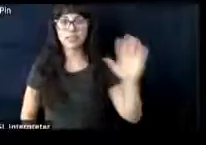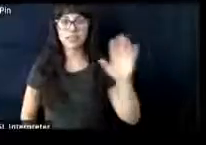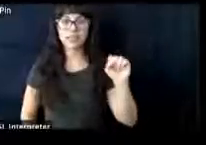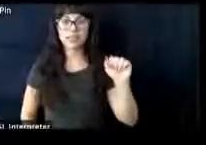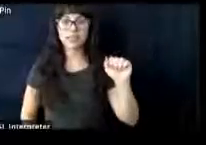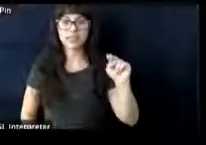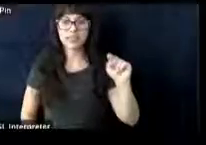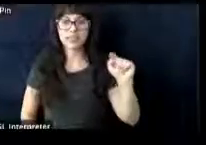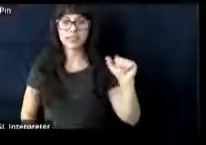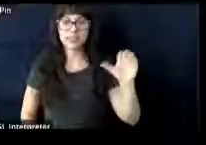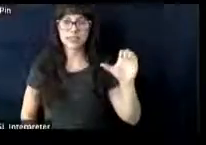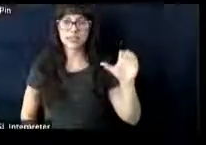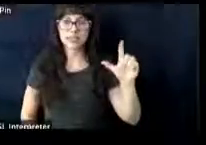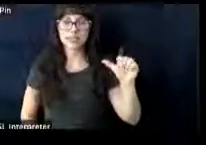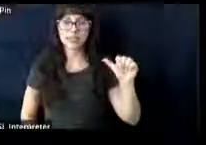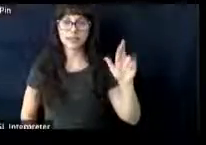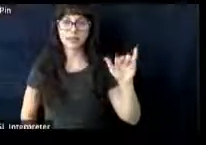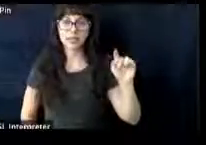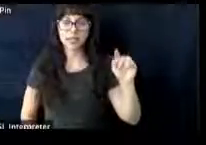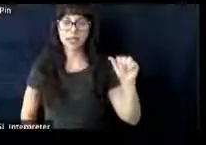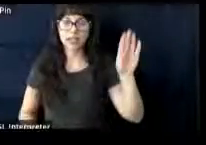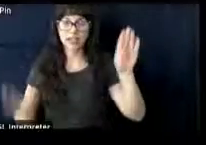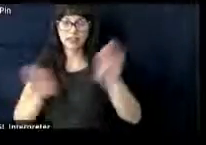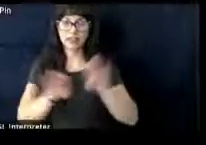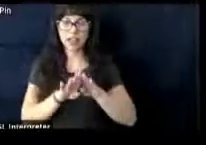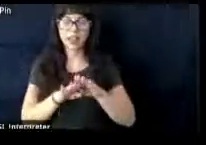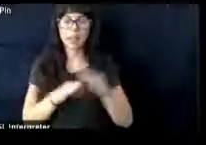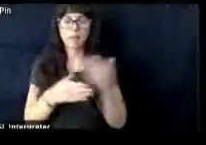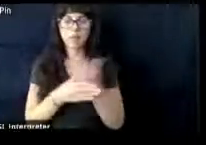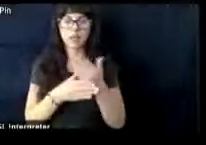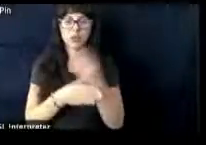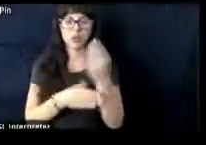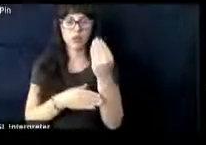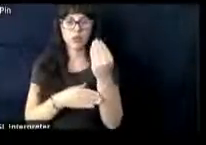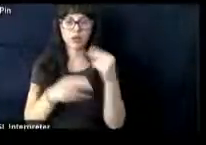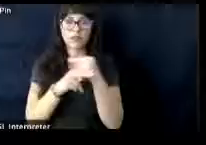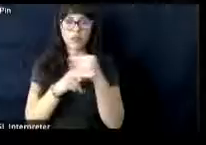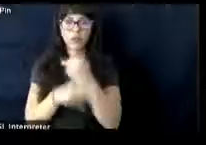Valley. At the 14 and 5.